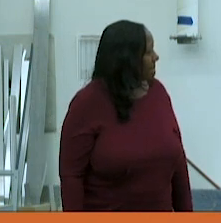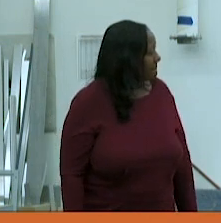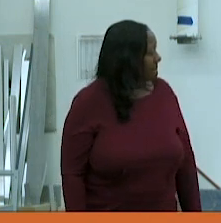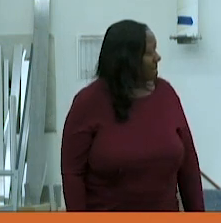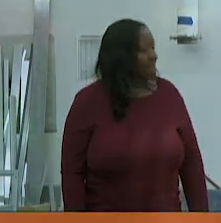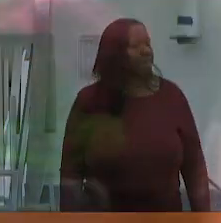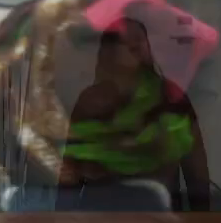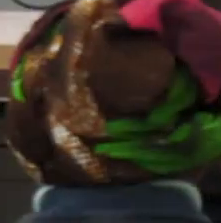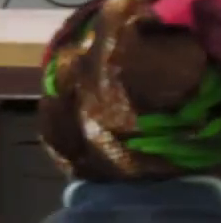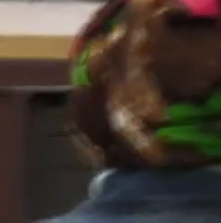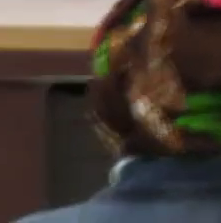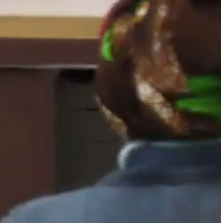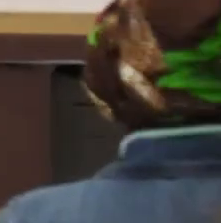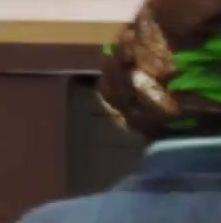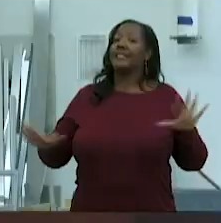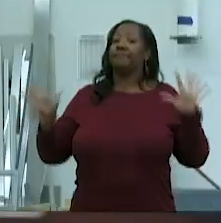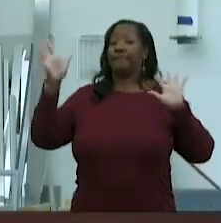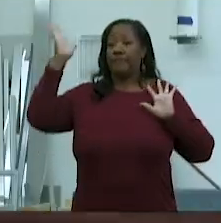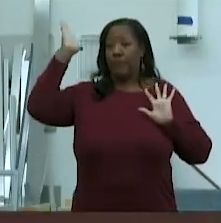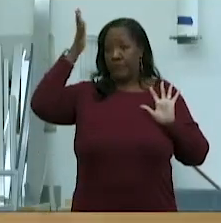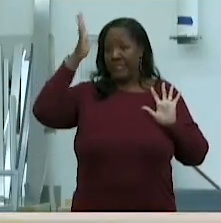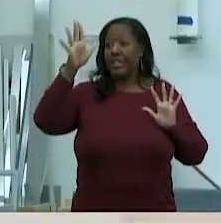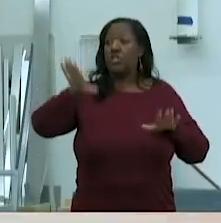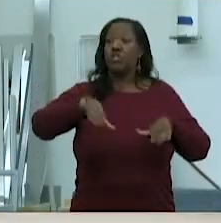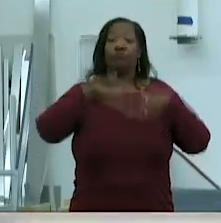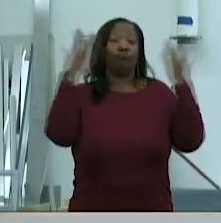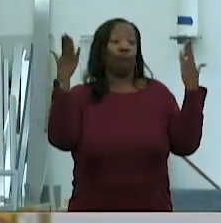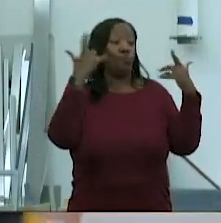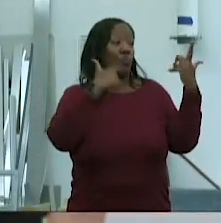So that's the end of our examples. Any questions?